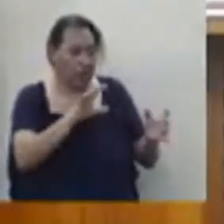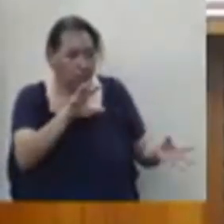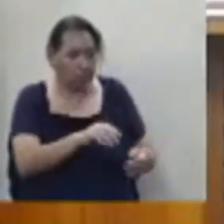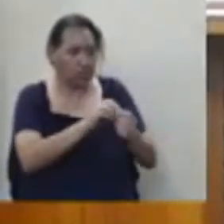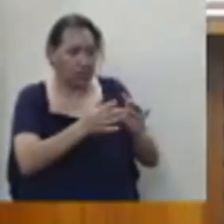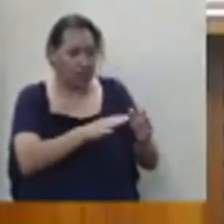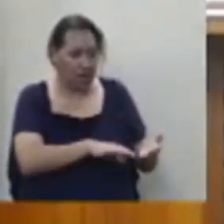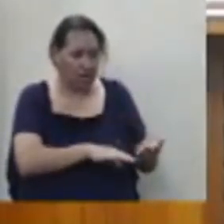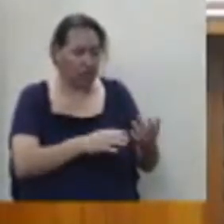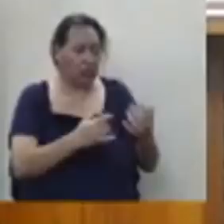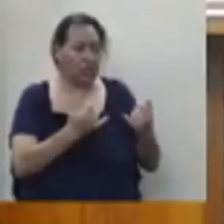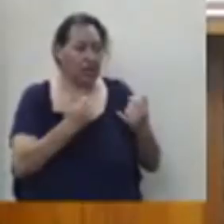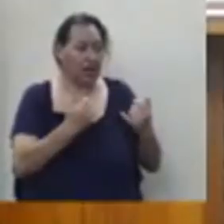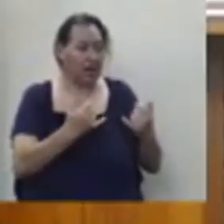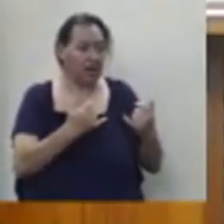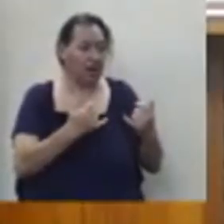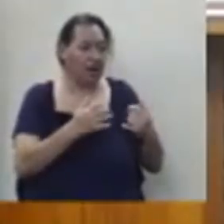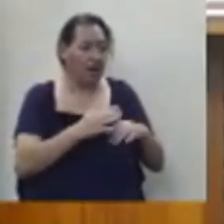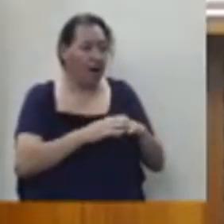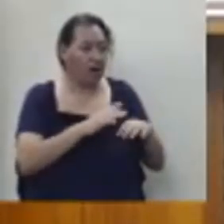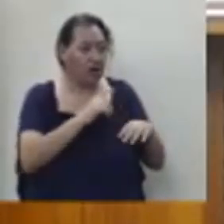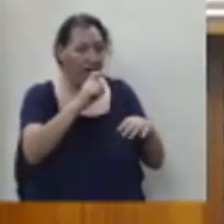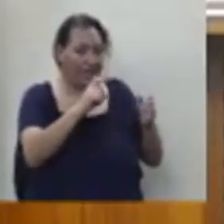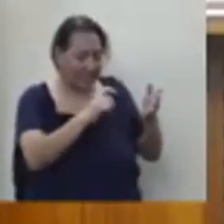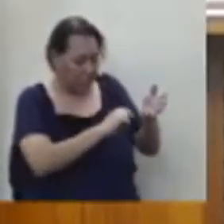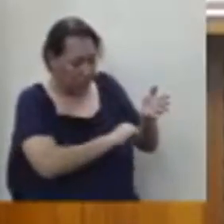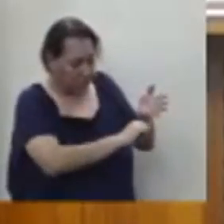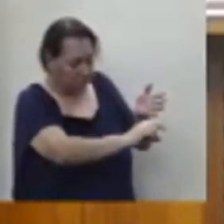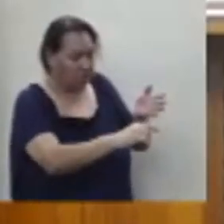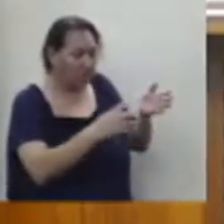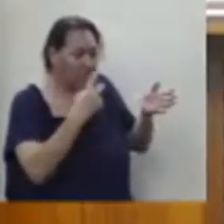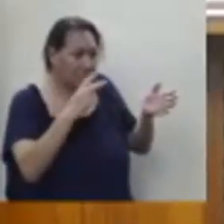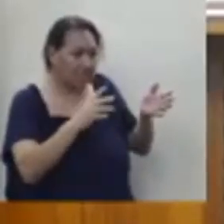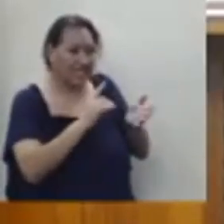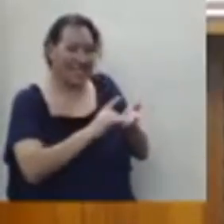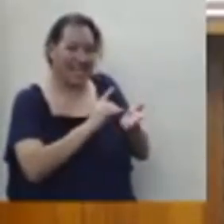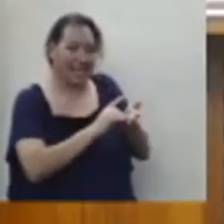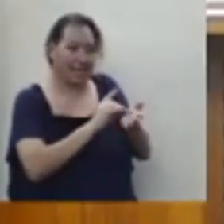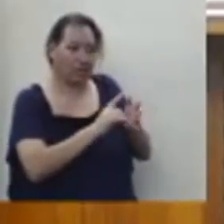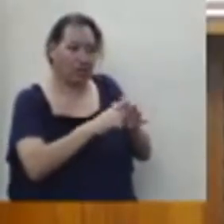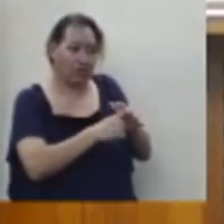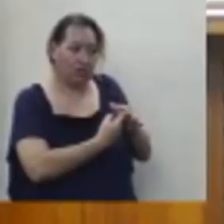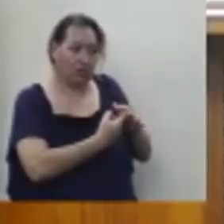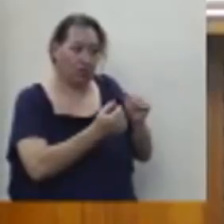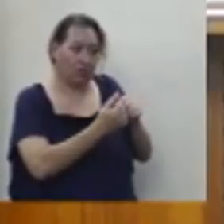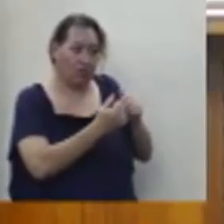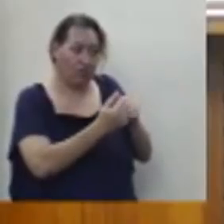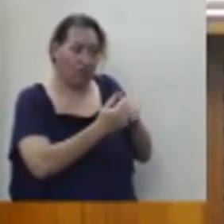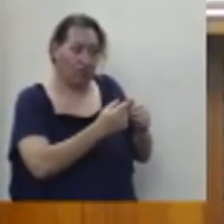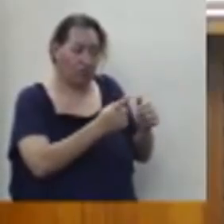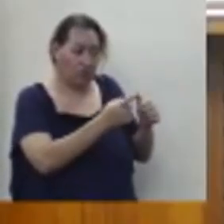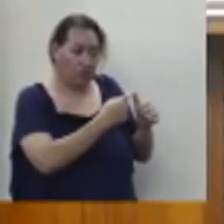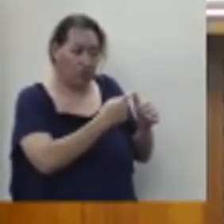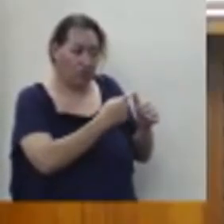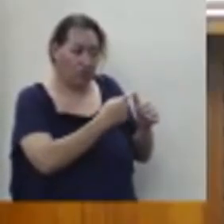course, on the x-axis, you'll see the date. And then as you start off with the first graph, the orange line, when we